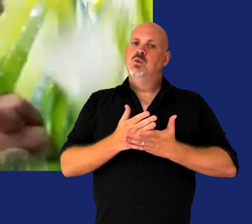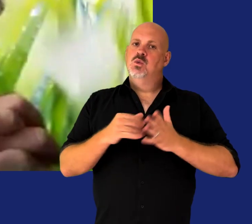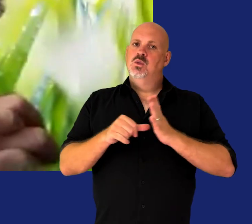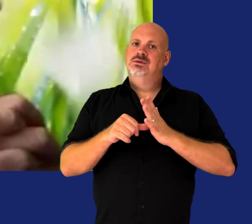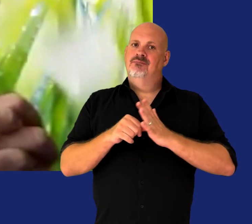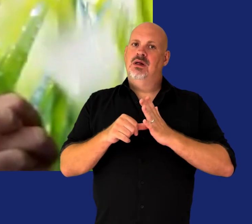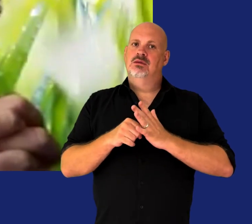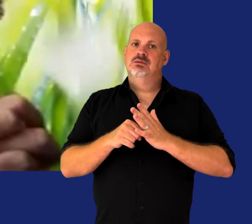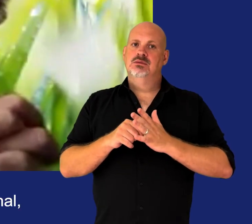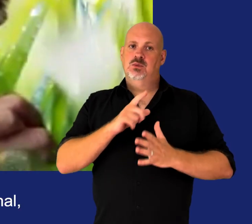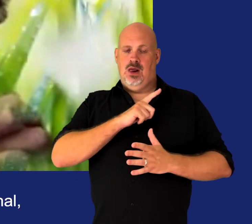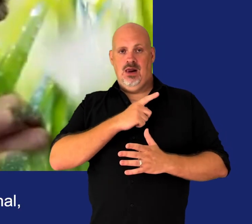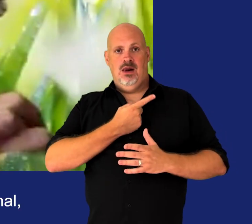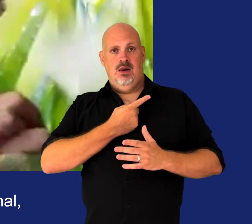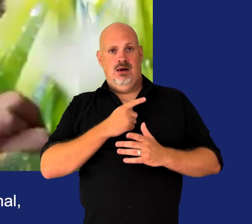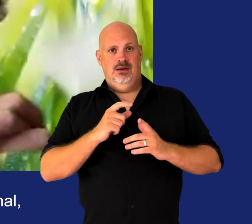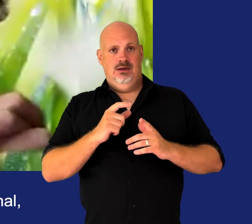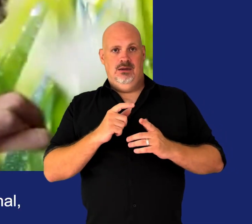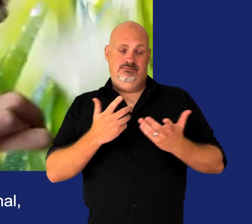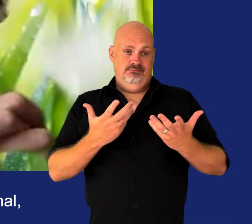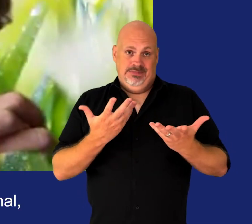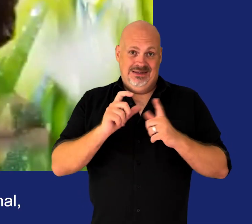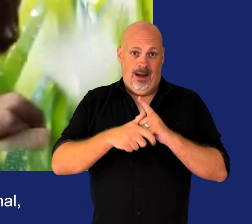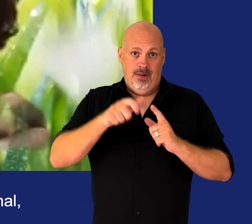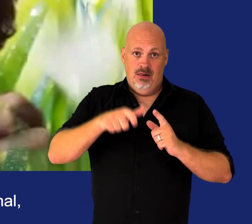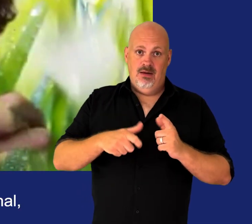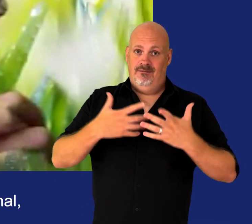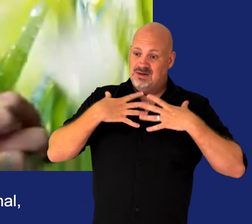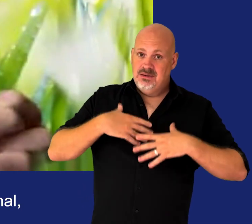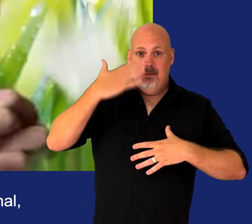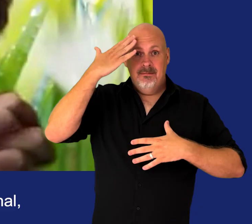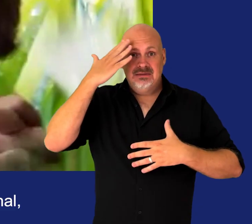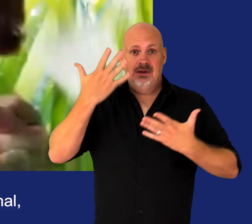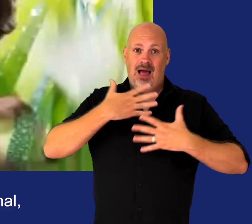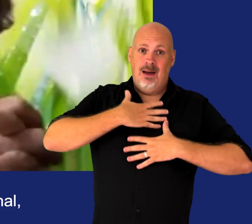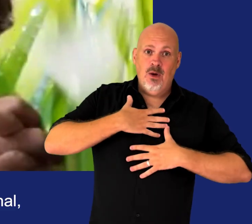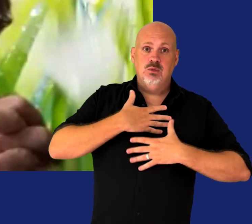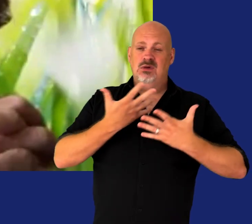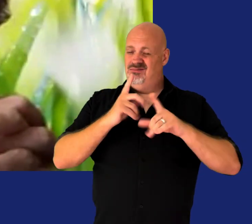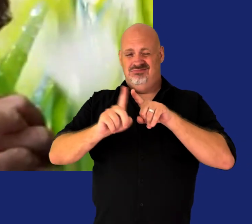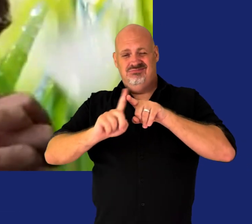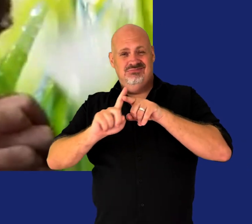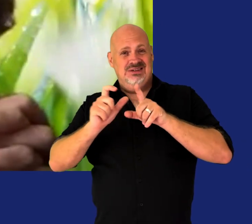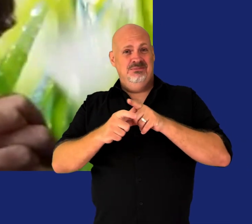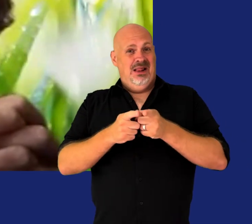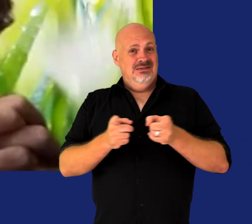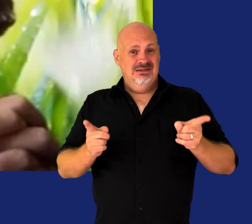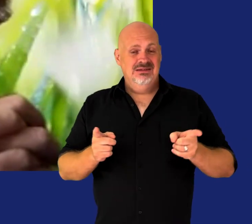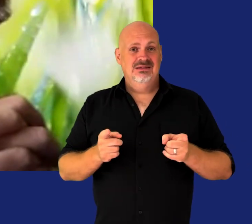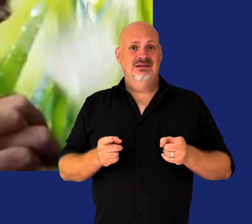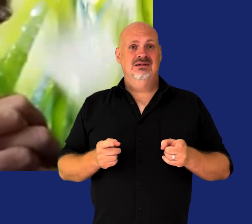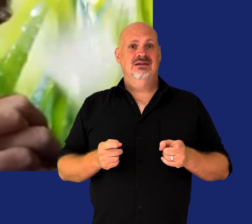But it is extremely difficult because as a disabled person, whether it's physical, mental, emotional, whatever type